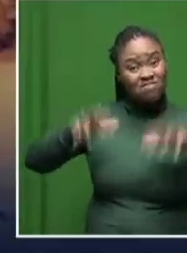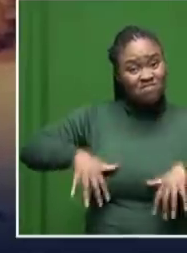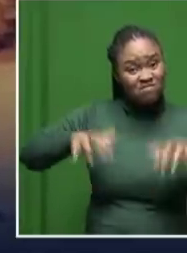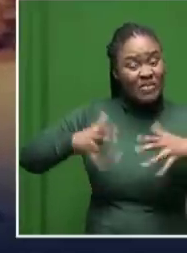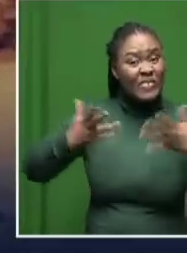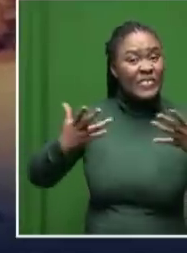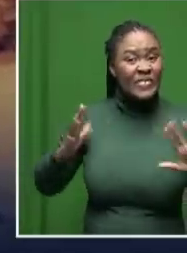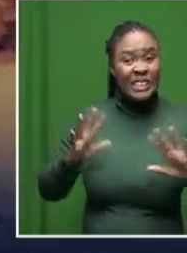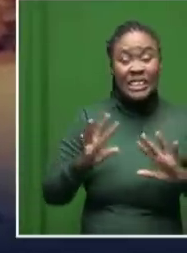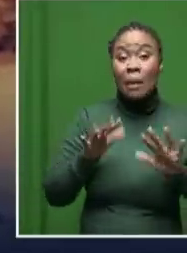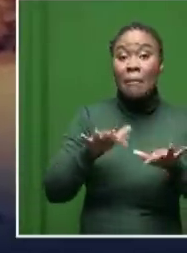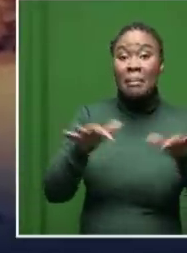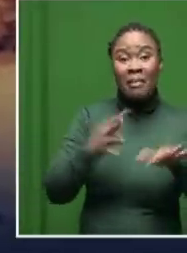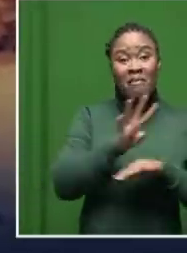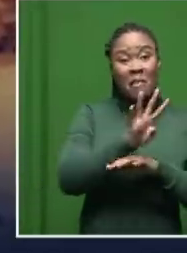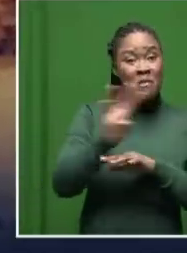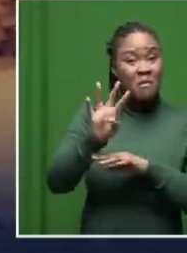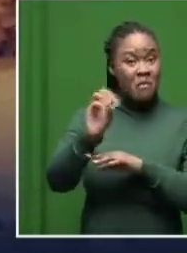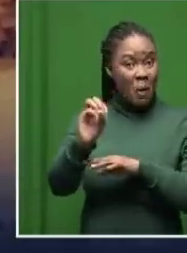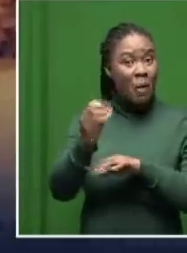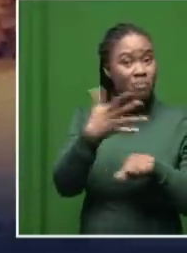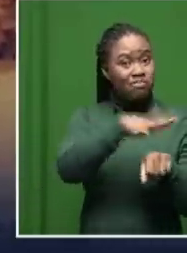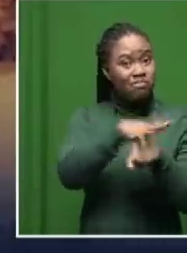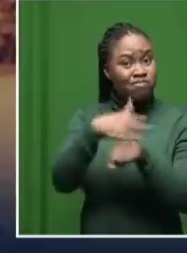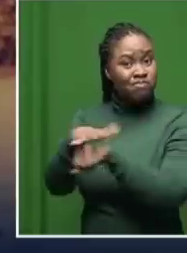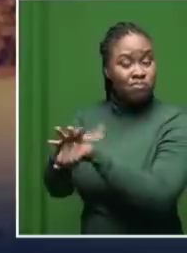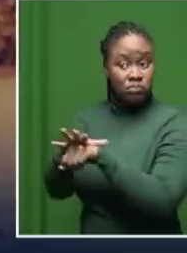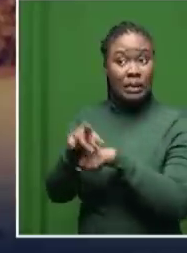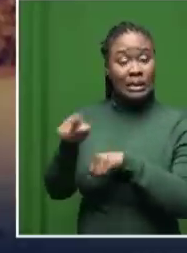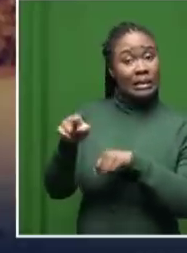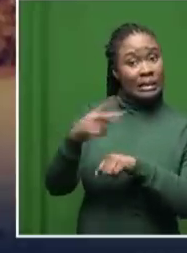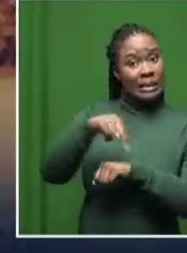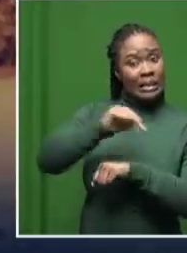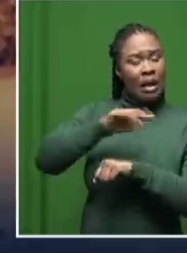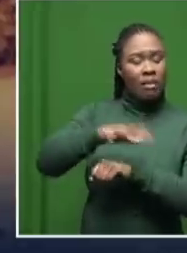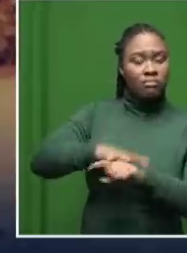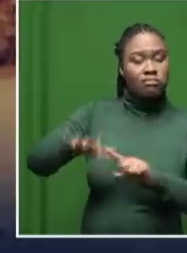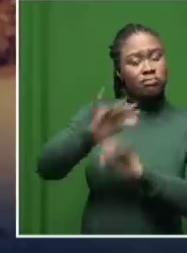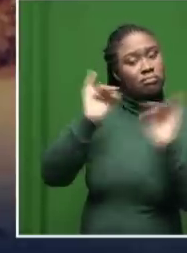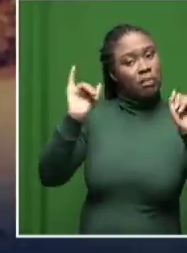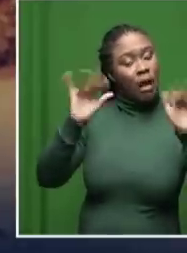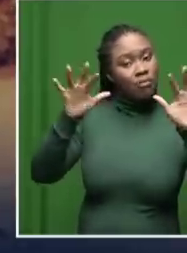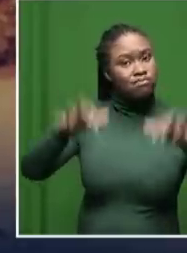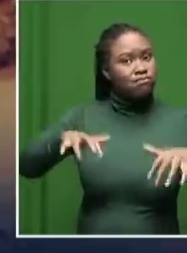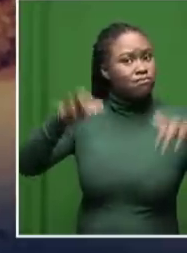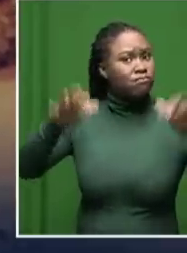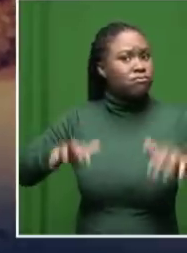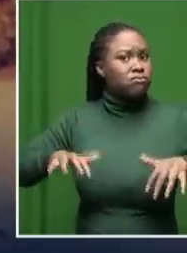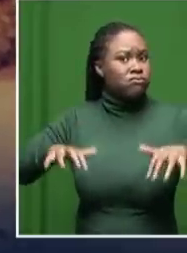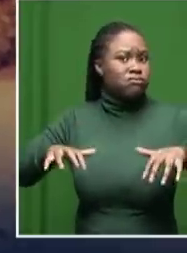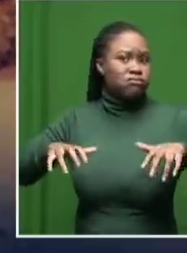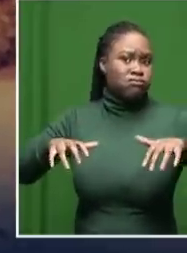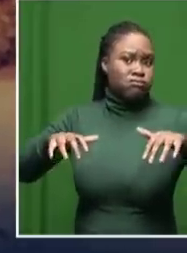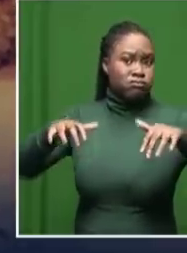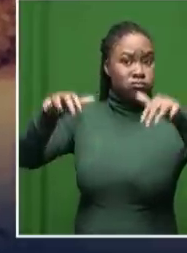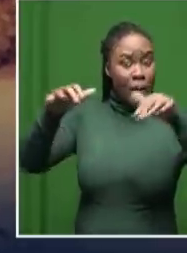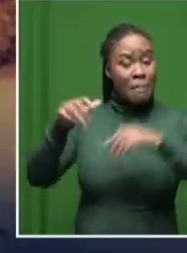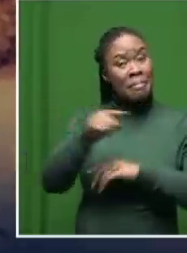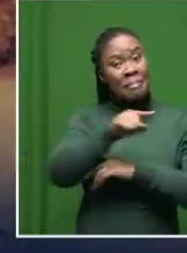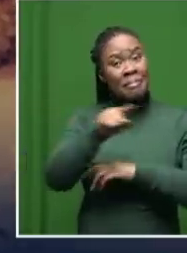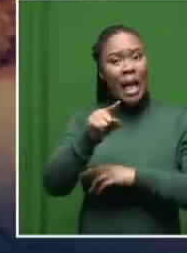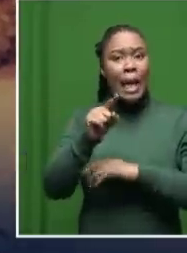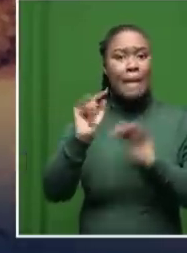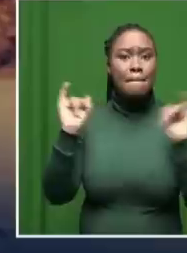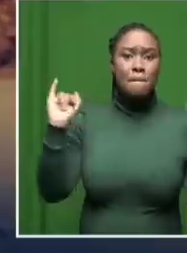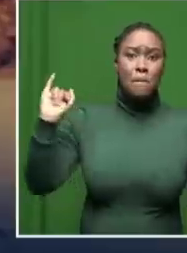people. Heavy rain has been falling over so many parts of the province, and disaster management teams have been working around the clock to